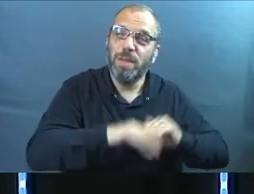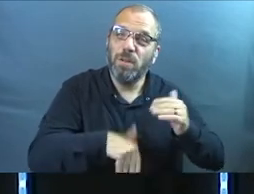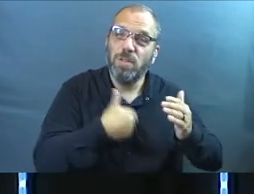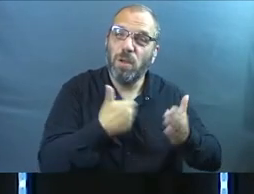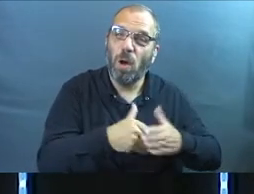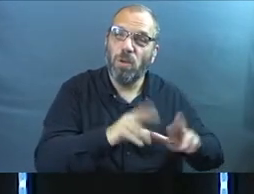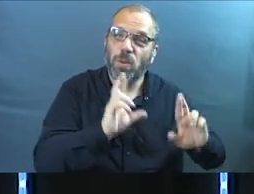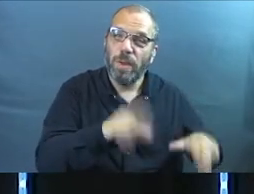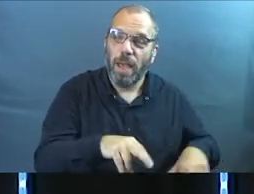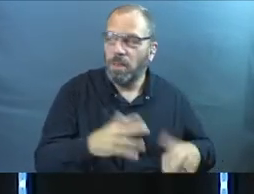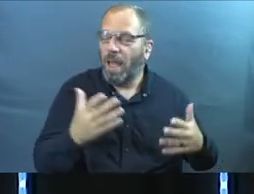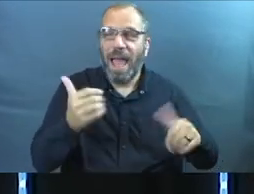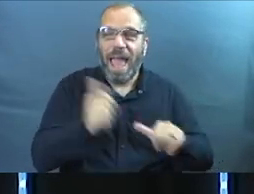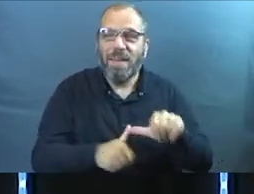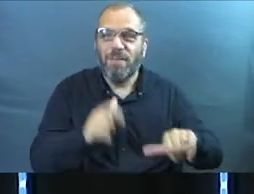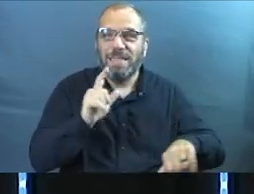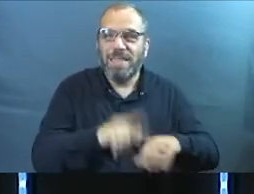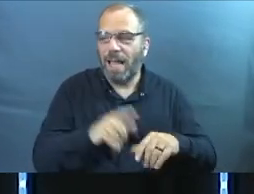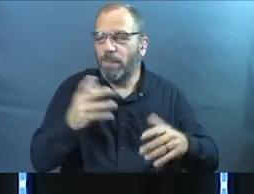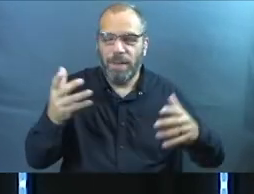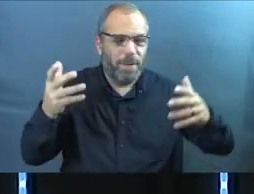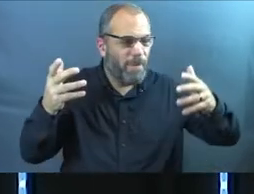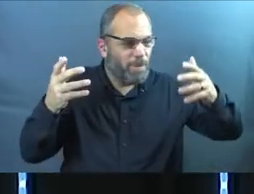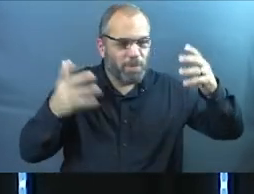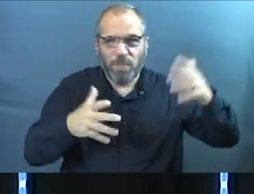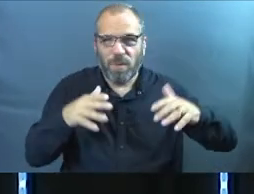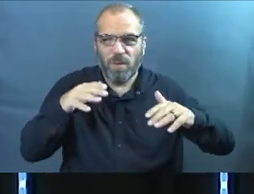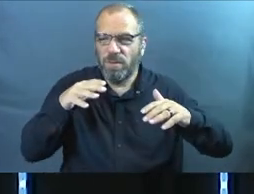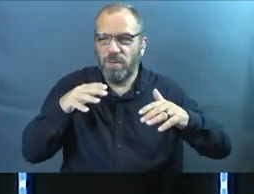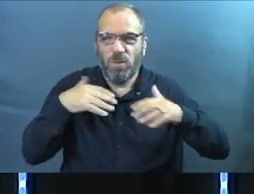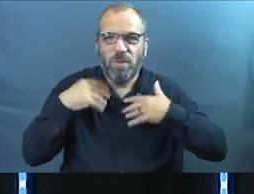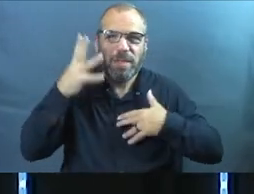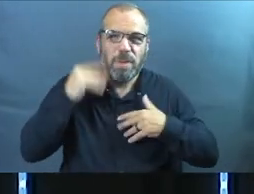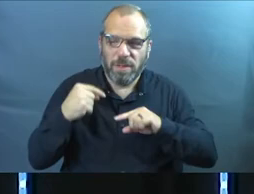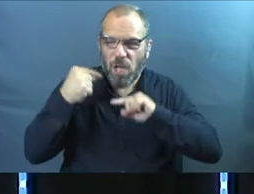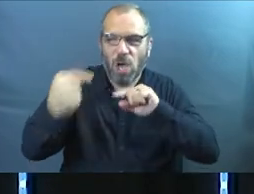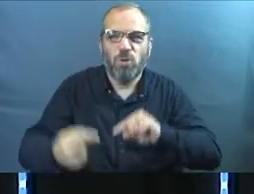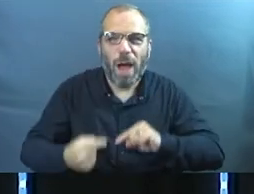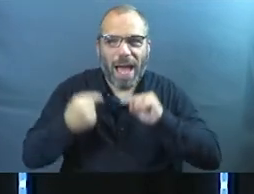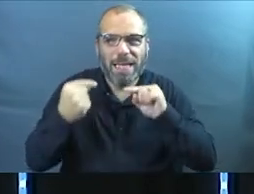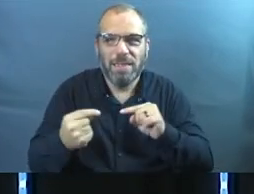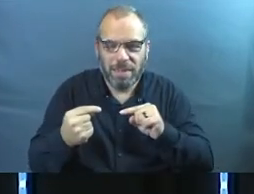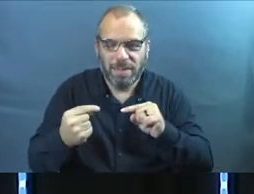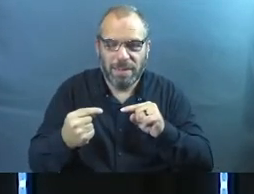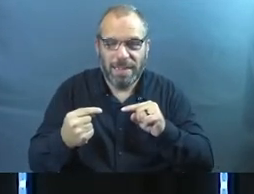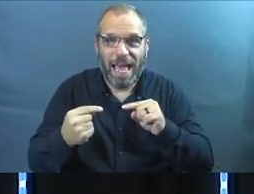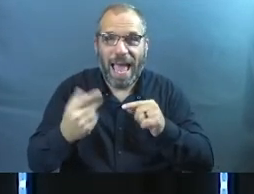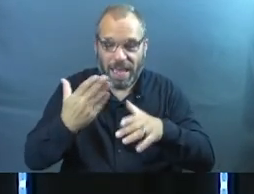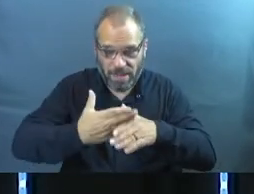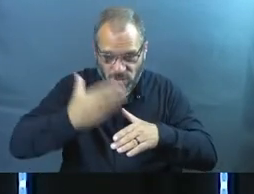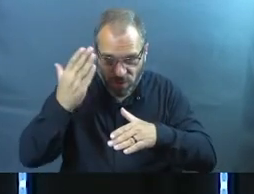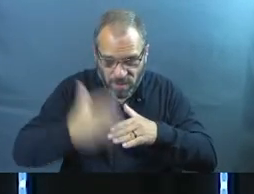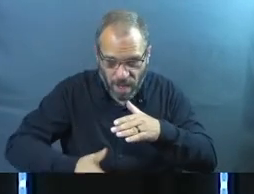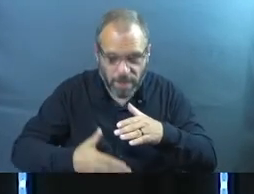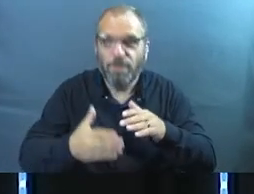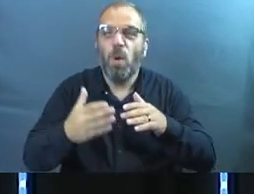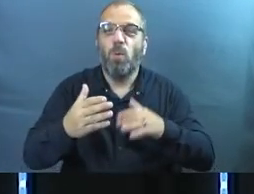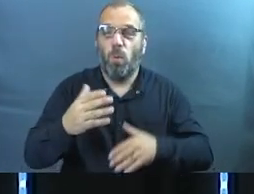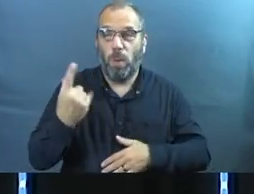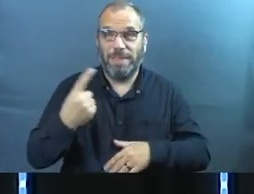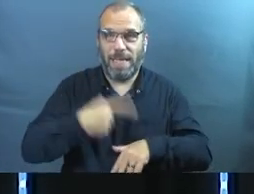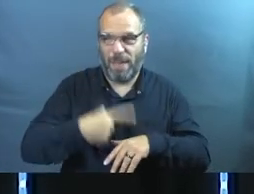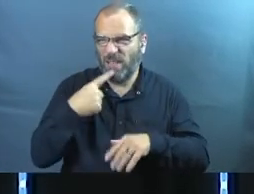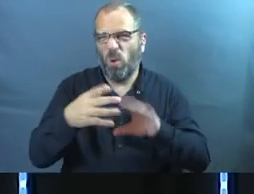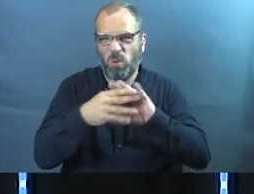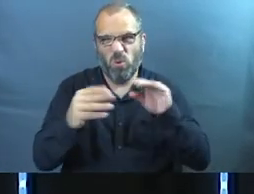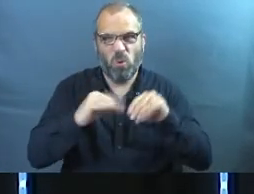those reactions. Every time you go in to a crisis, and then you come back out the other side, we had this crisis. I've